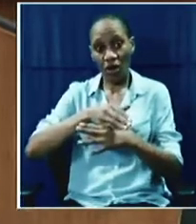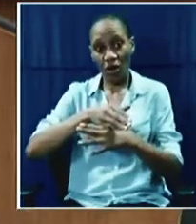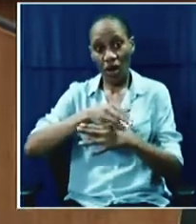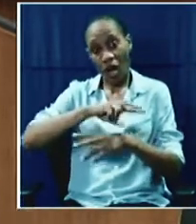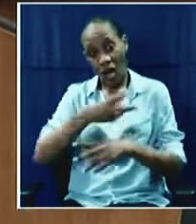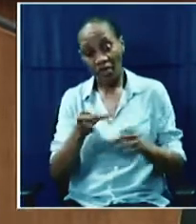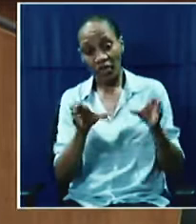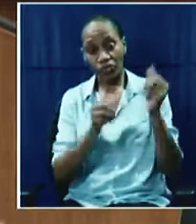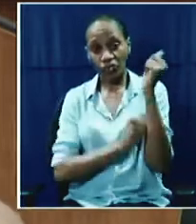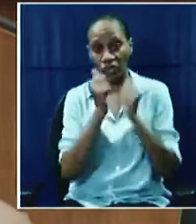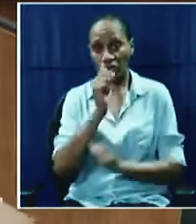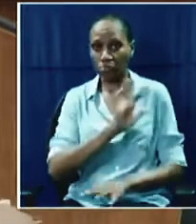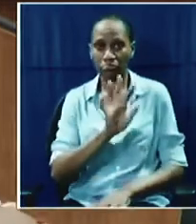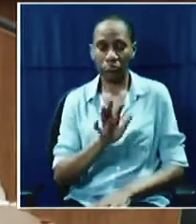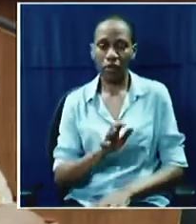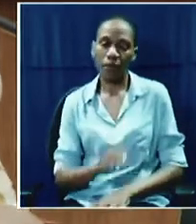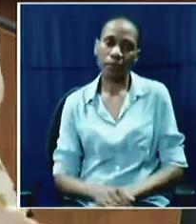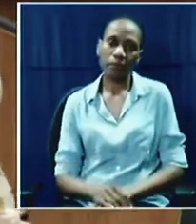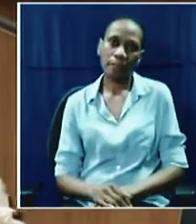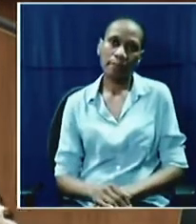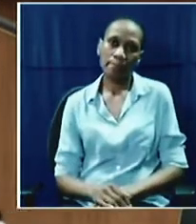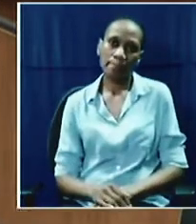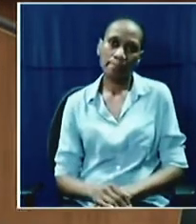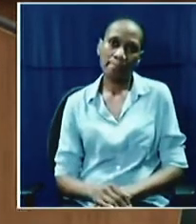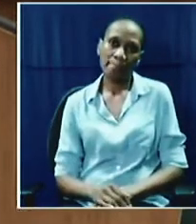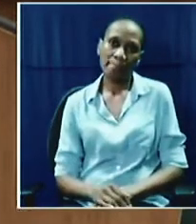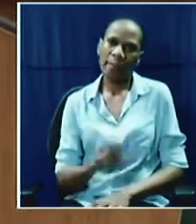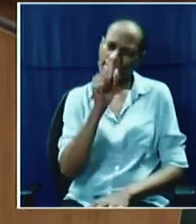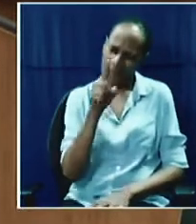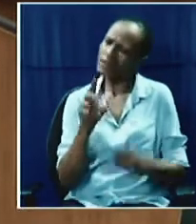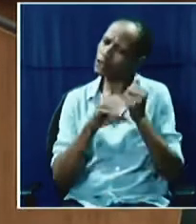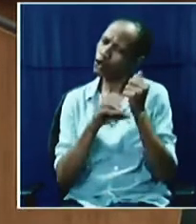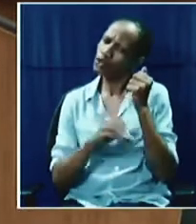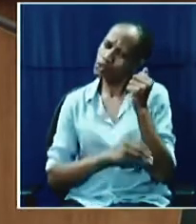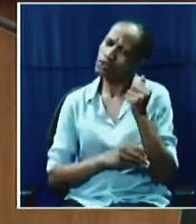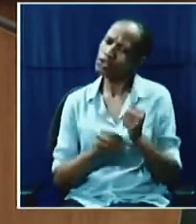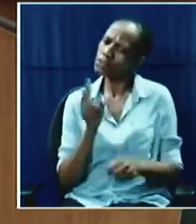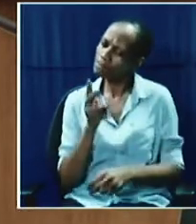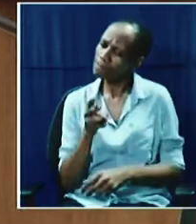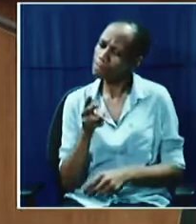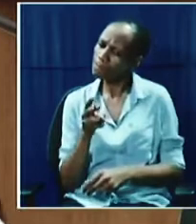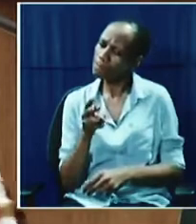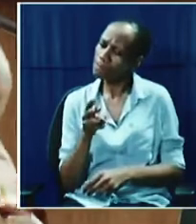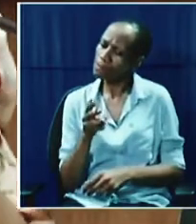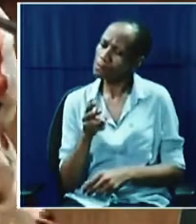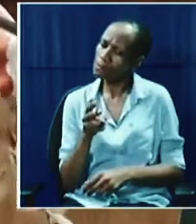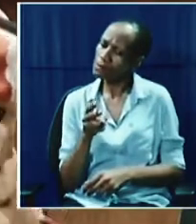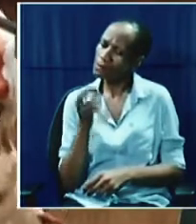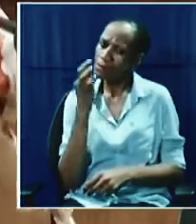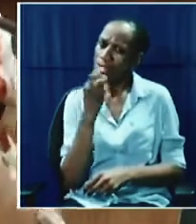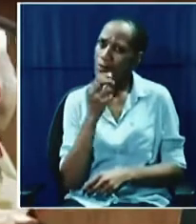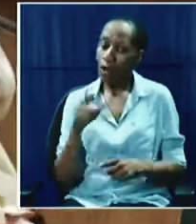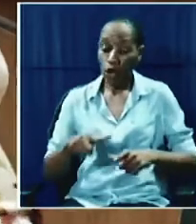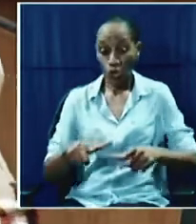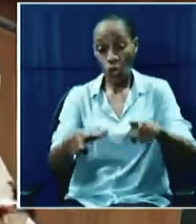on them in terms of the Constitution. But the Constitution also realized that the local